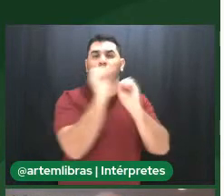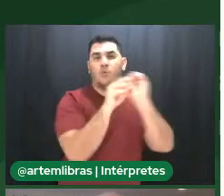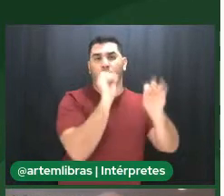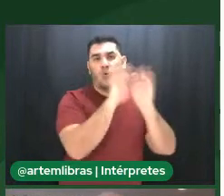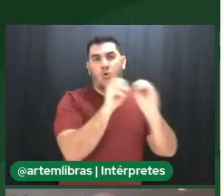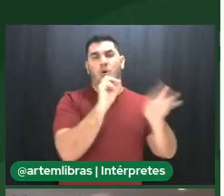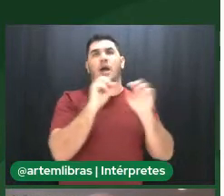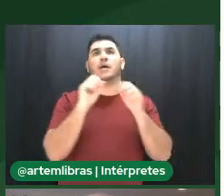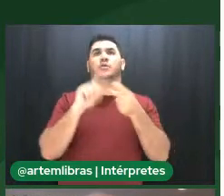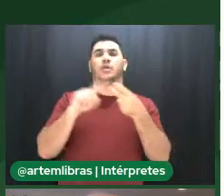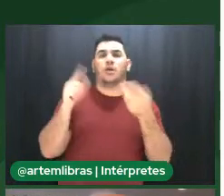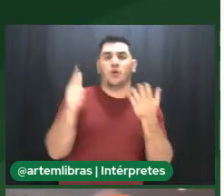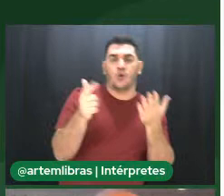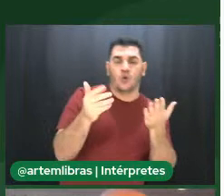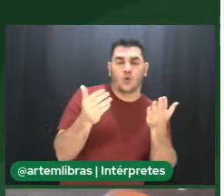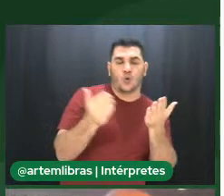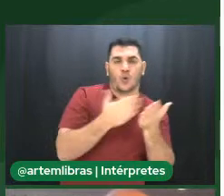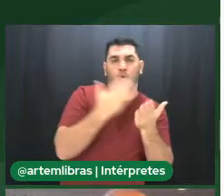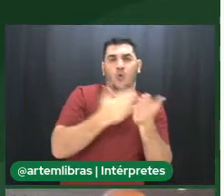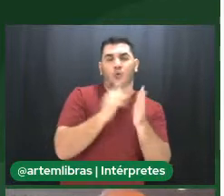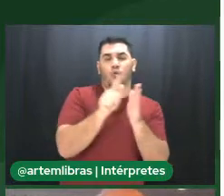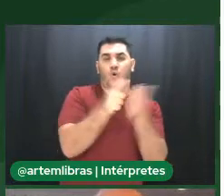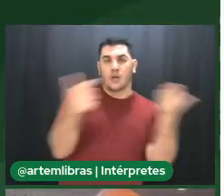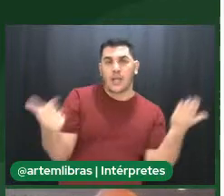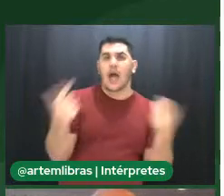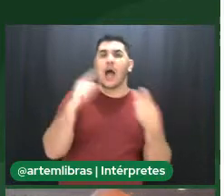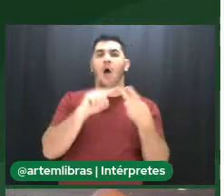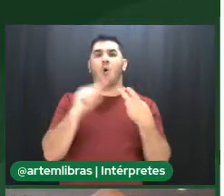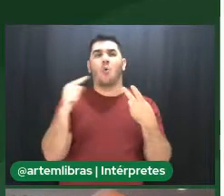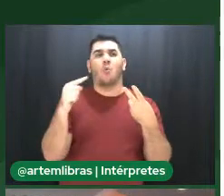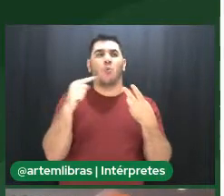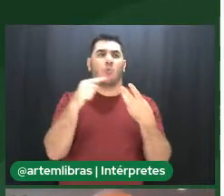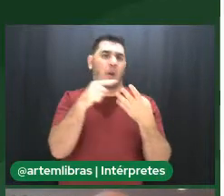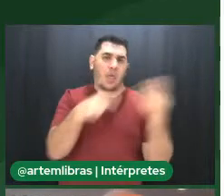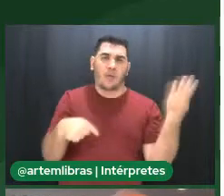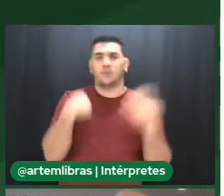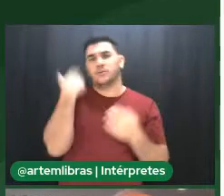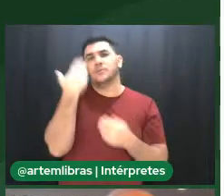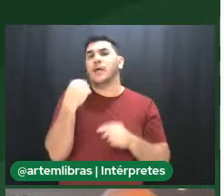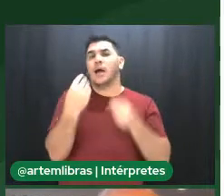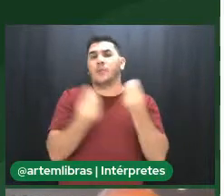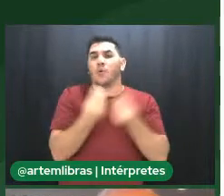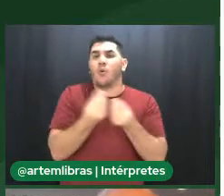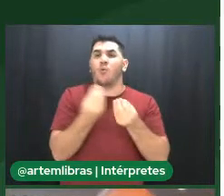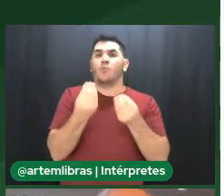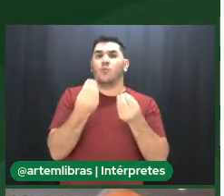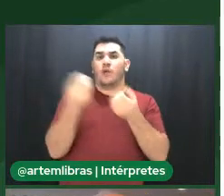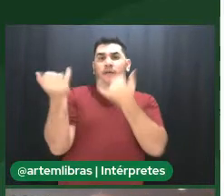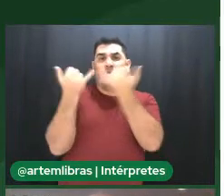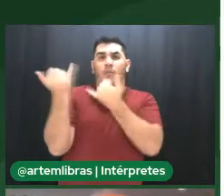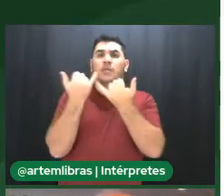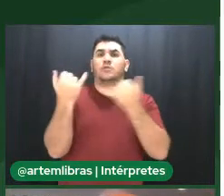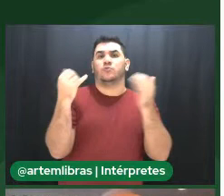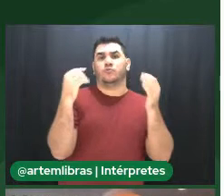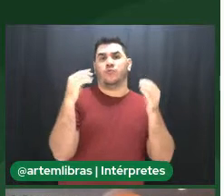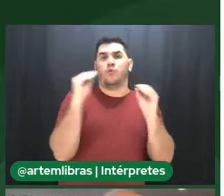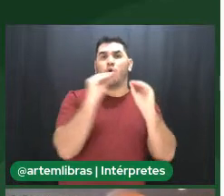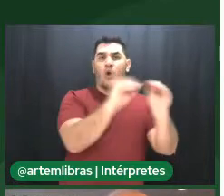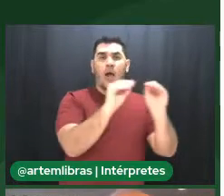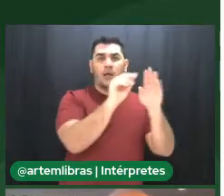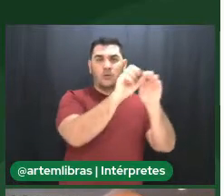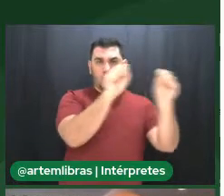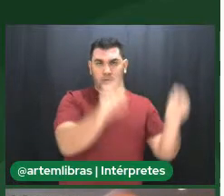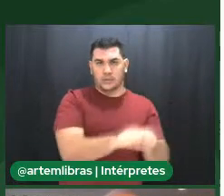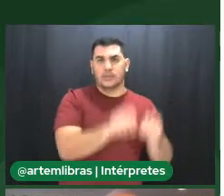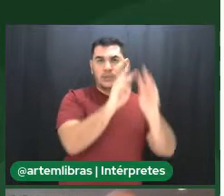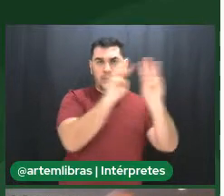complete set of knowledge. Tesla tells us that their cars are safer than regular cars, but they don't make that